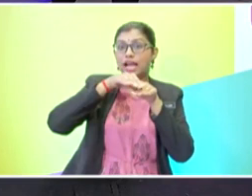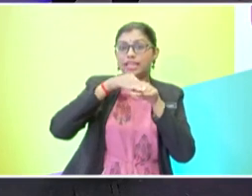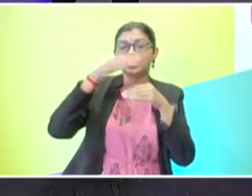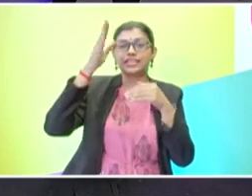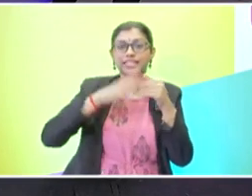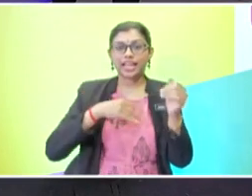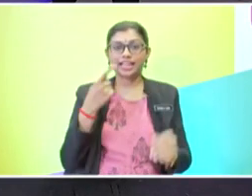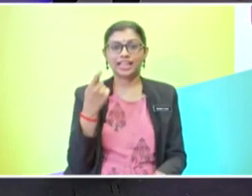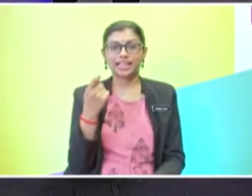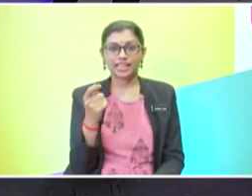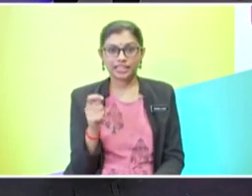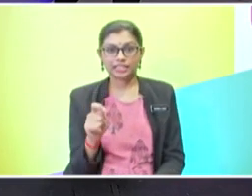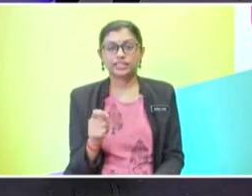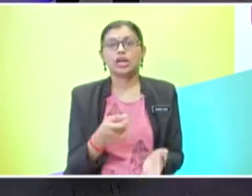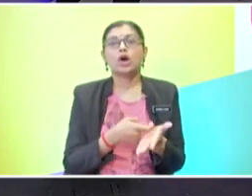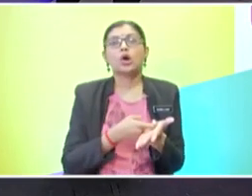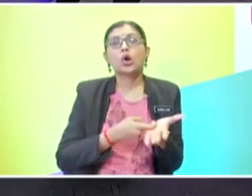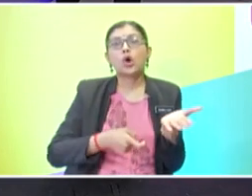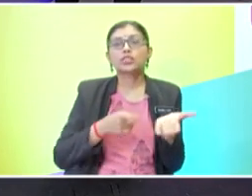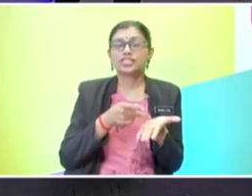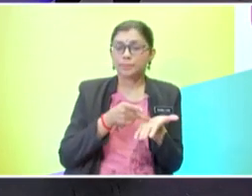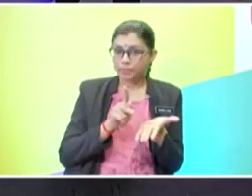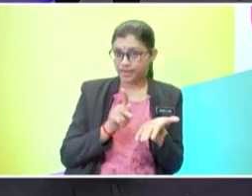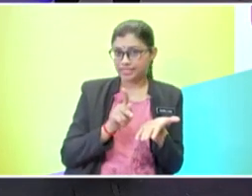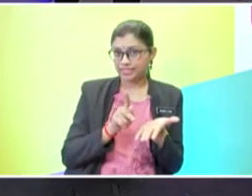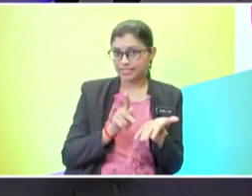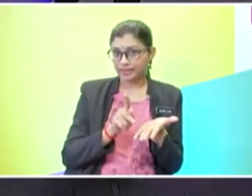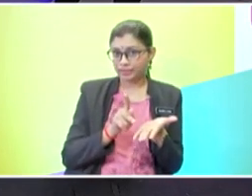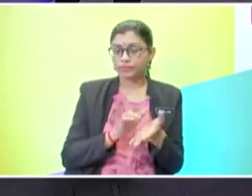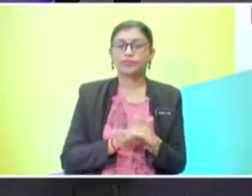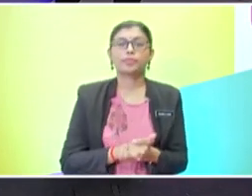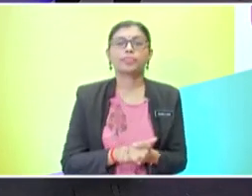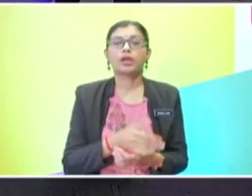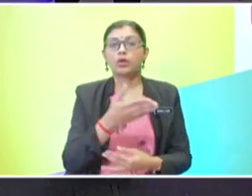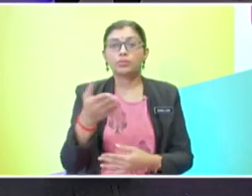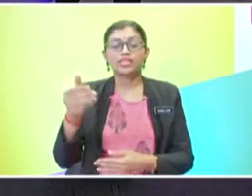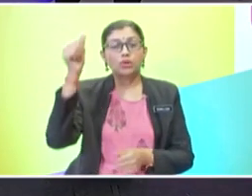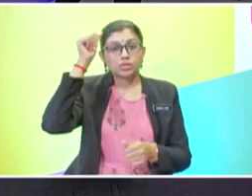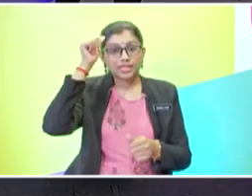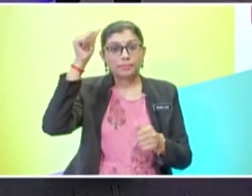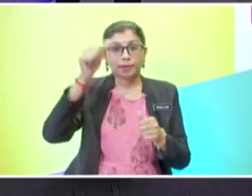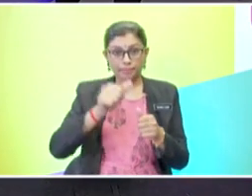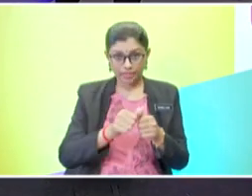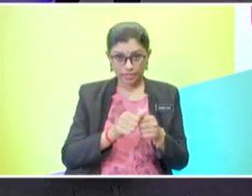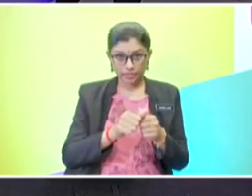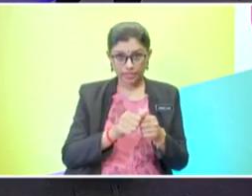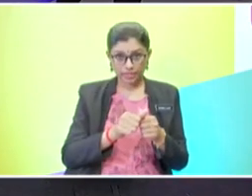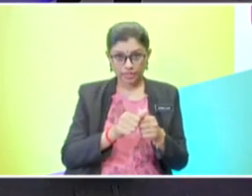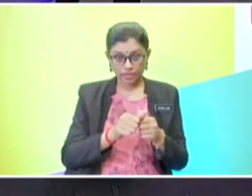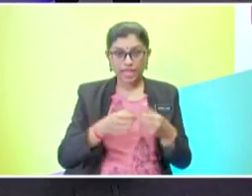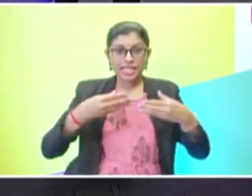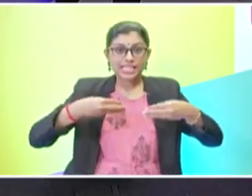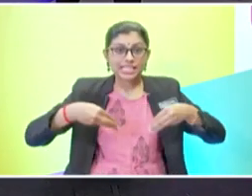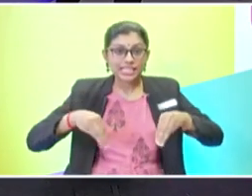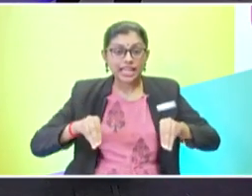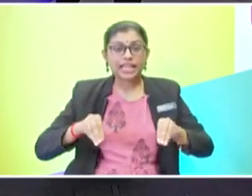we have profit next, okay? As a young entrepreneur, kids out there, you must know, okay? Okay, what is profit? It obtained